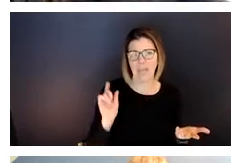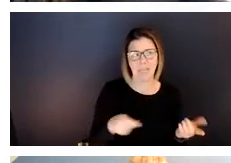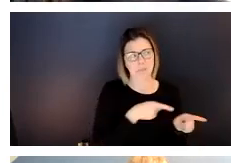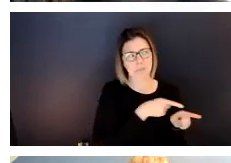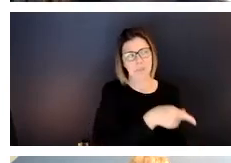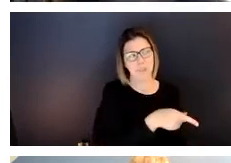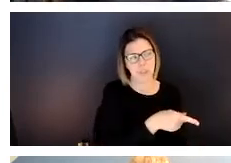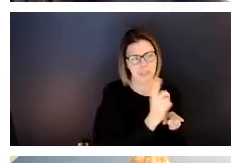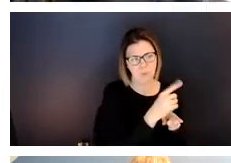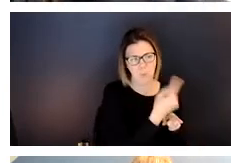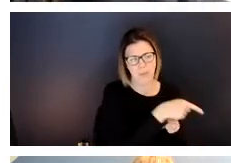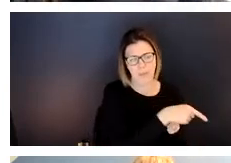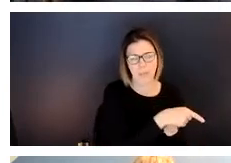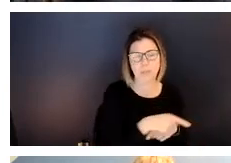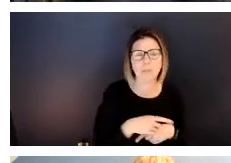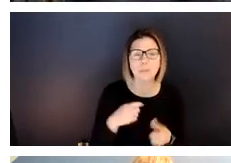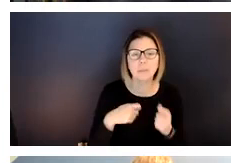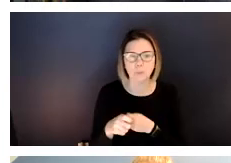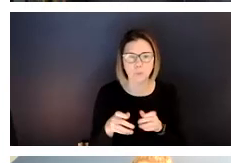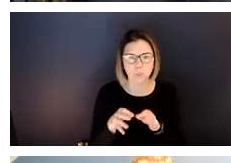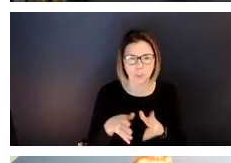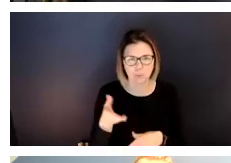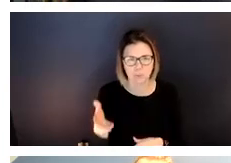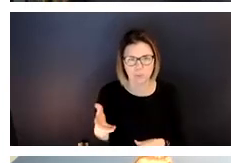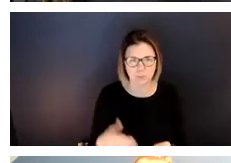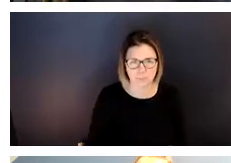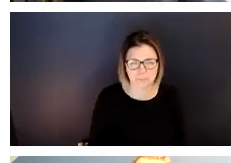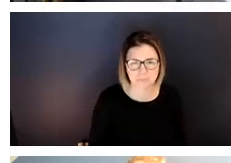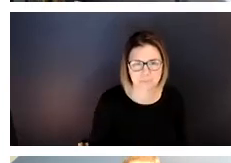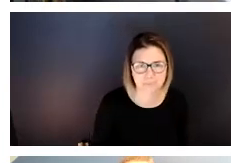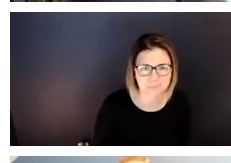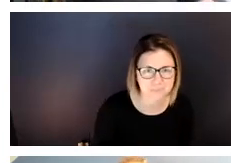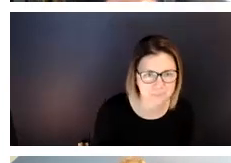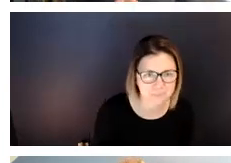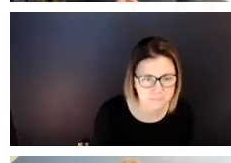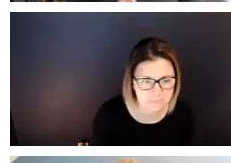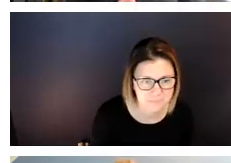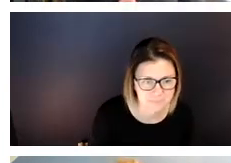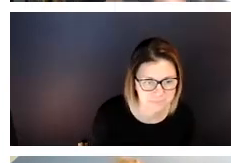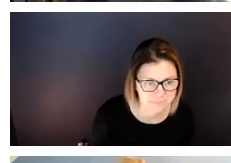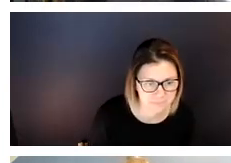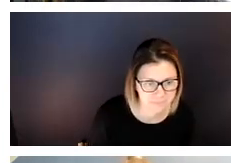from somewhere where, unfortunately, they tend to gouge the different prices.